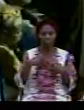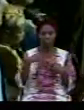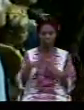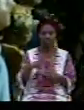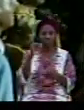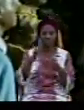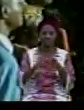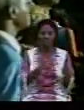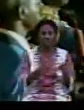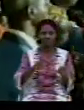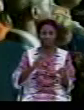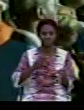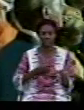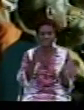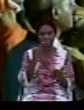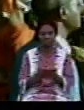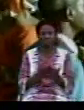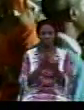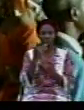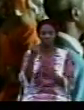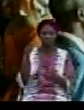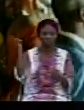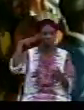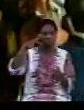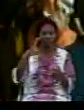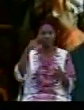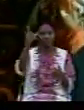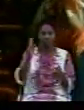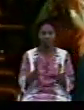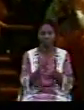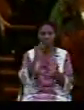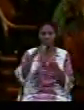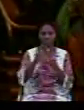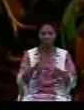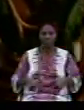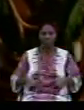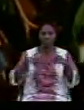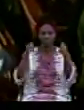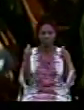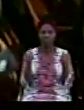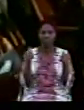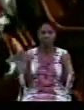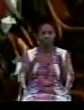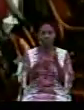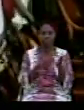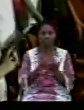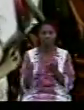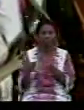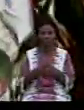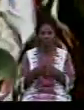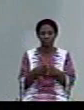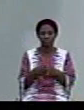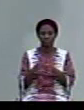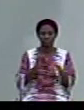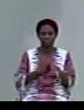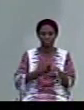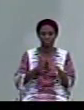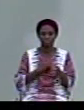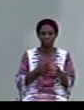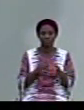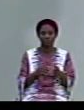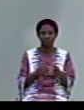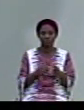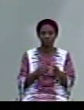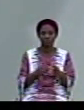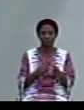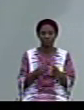this week. Higher will the anointing of God upon your life be.